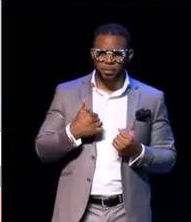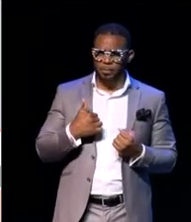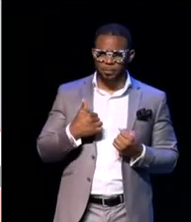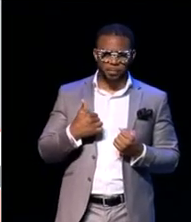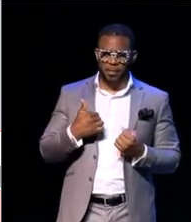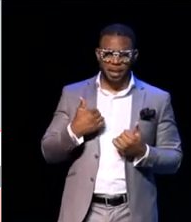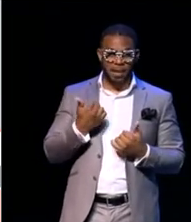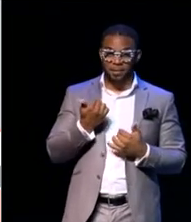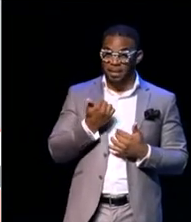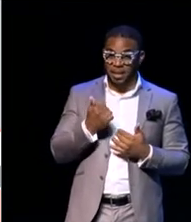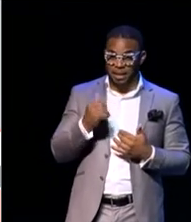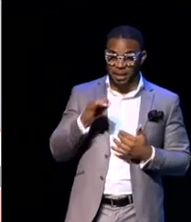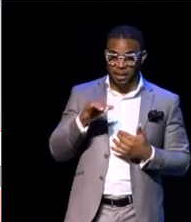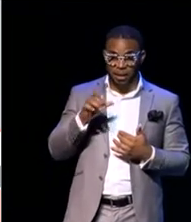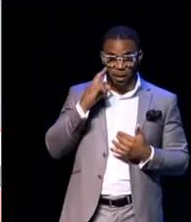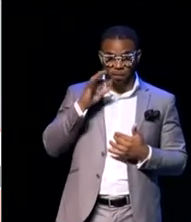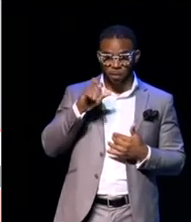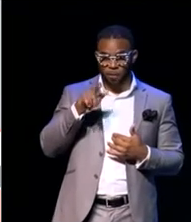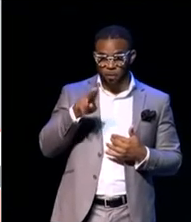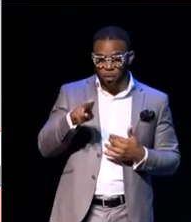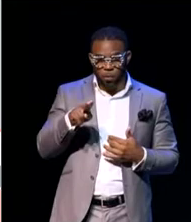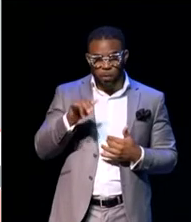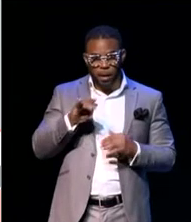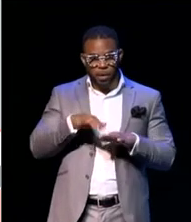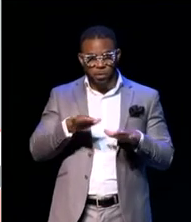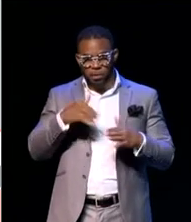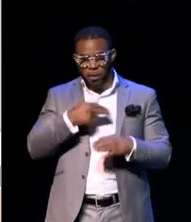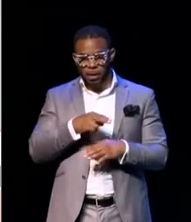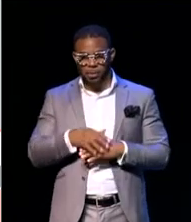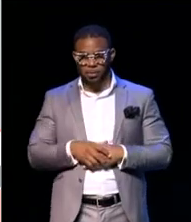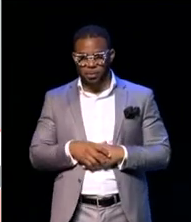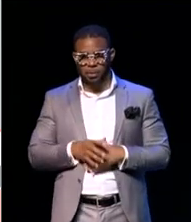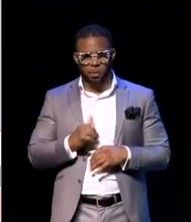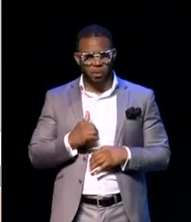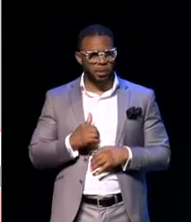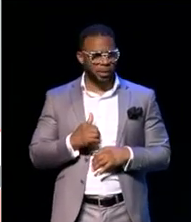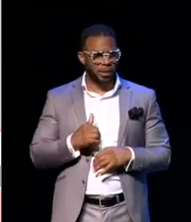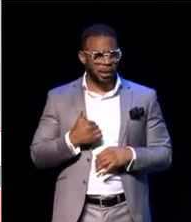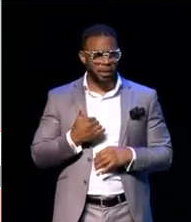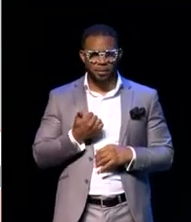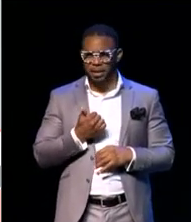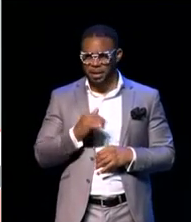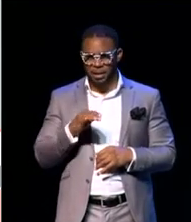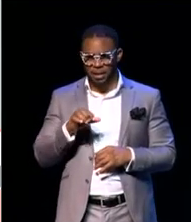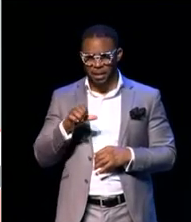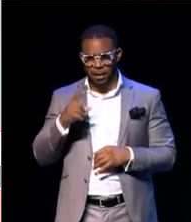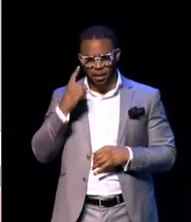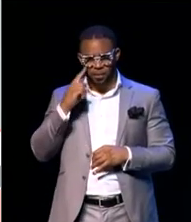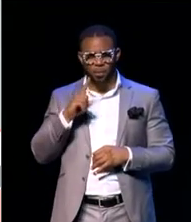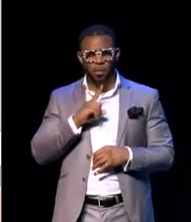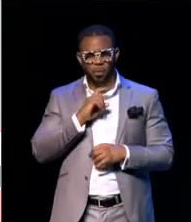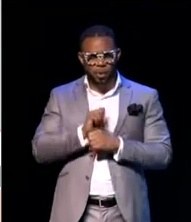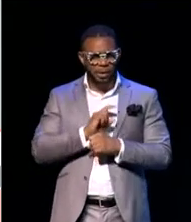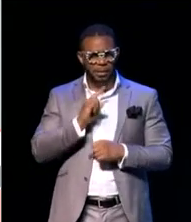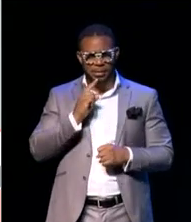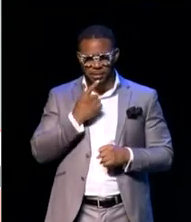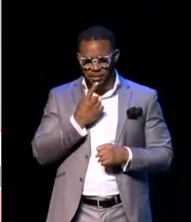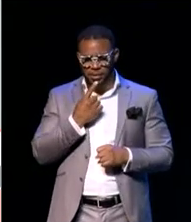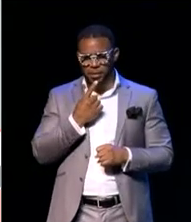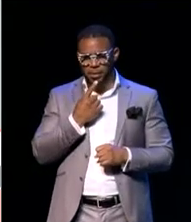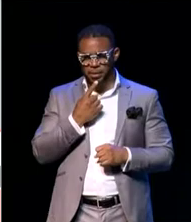hardly had any cases of flu at Children's Hospital. We've hardly had any cases of a really